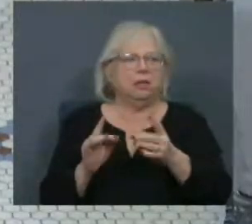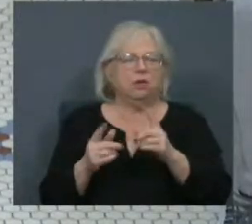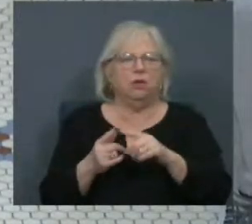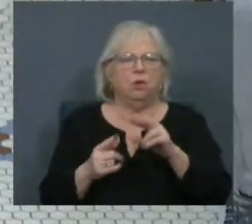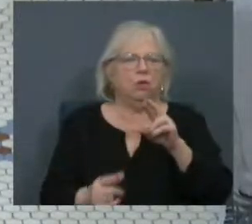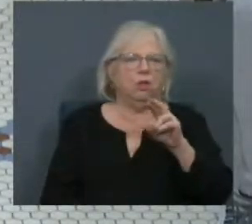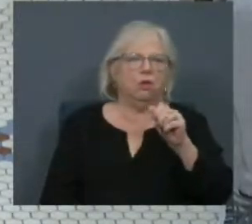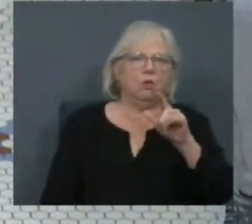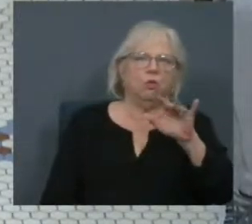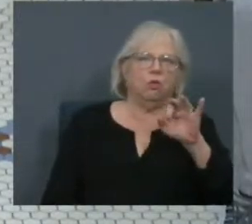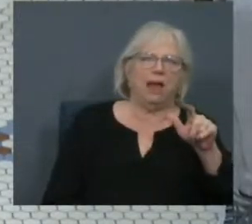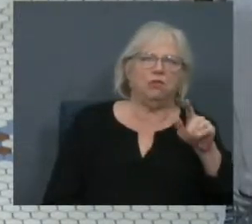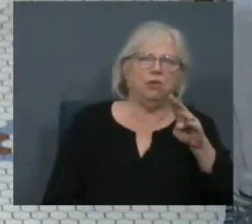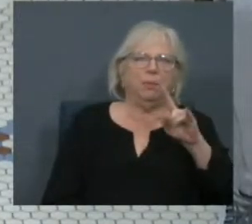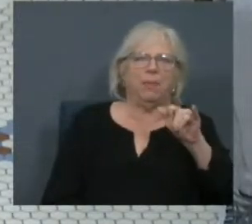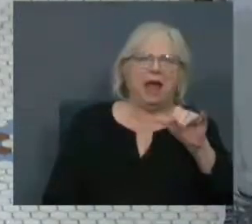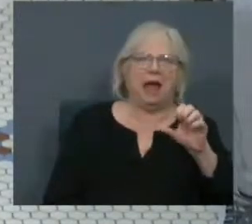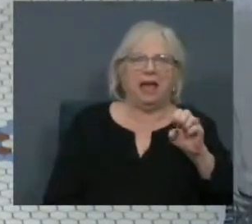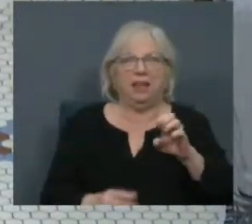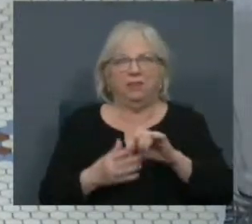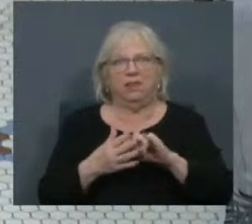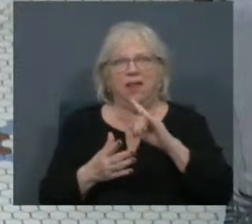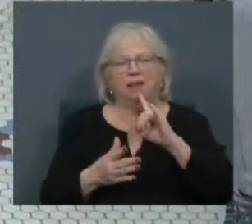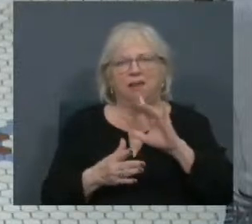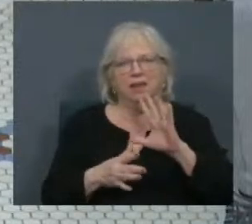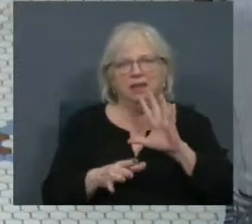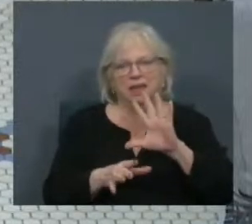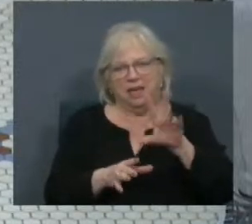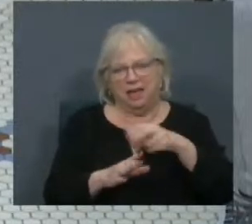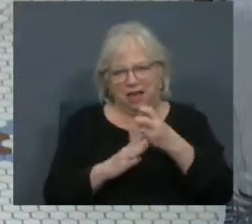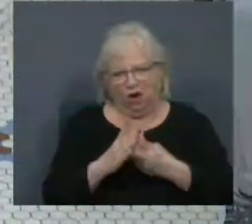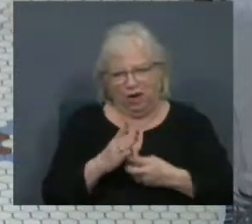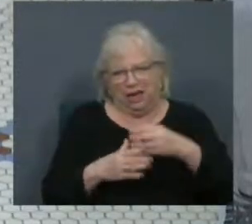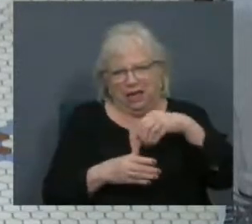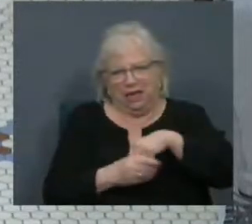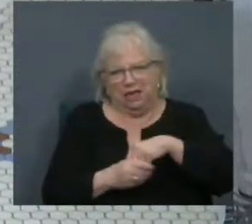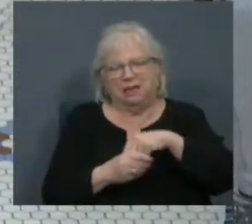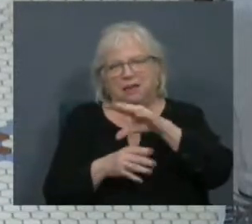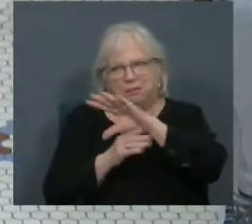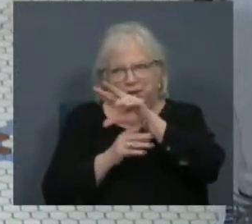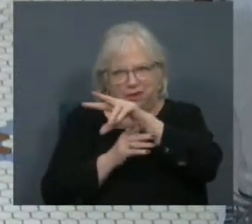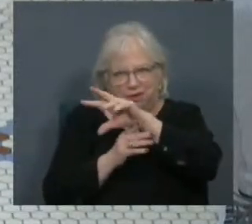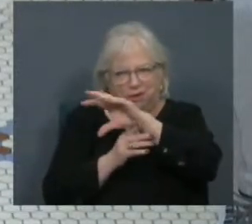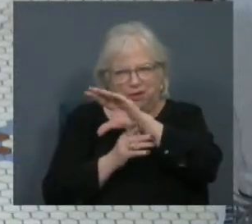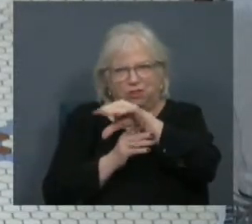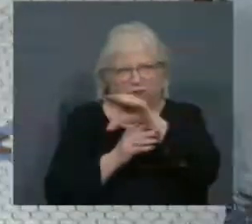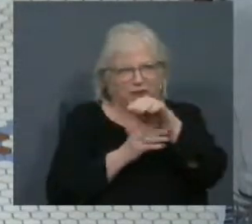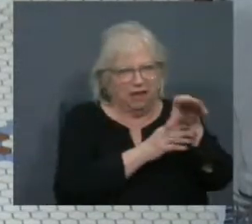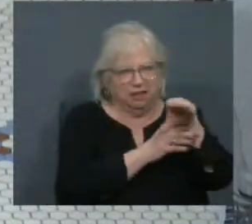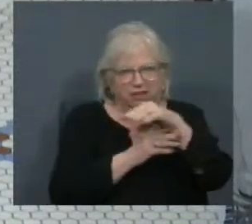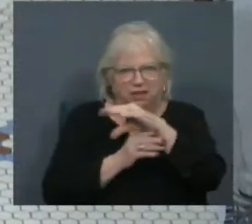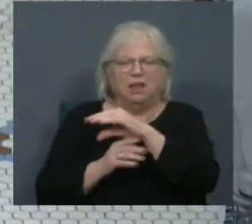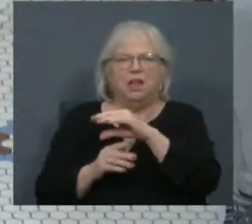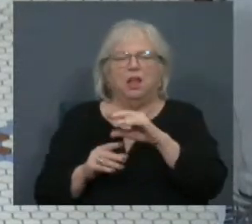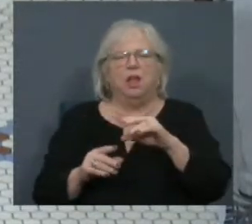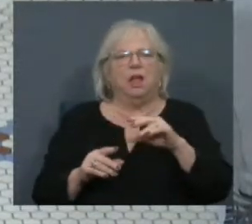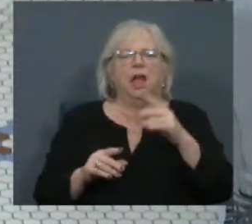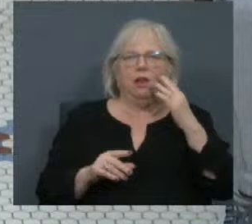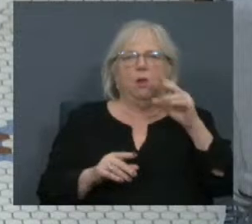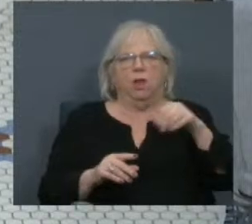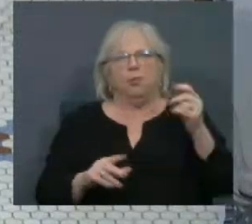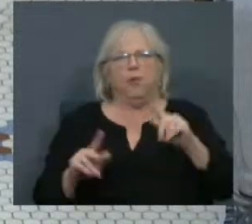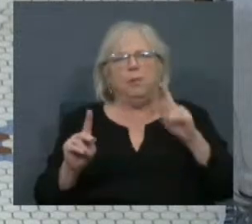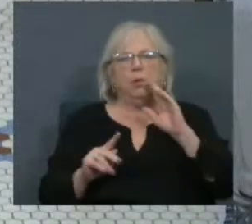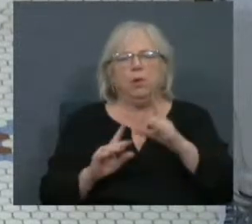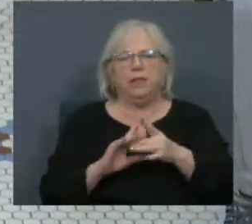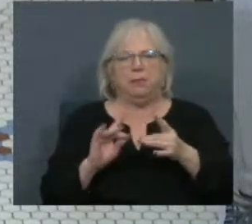racial bias that exists in surveillance and policing. That will be spoken to much more clearly by other people that I know are going to speak,